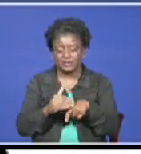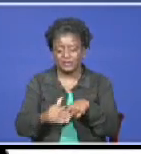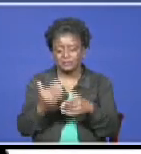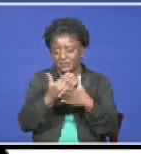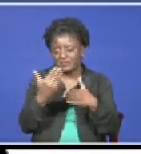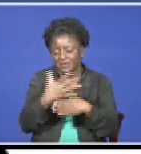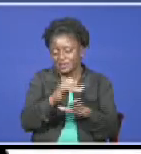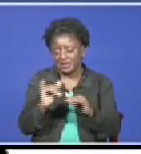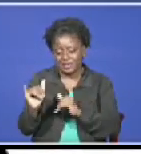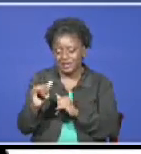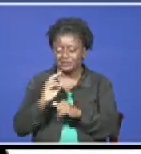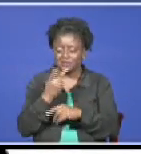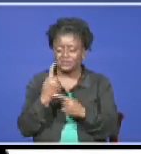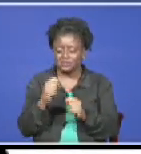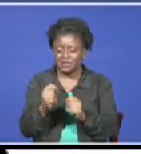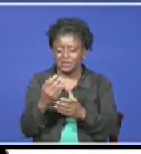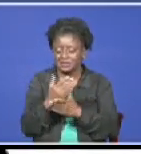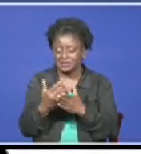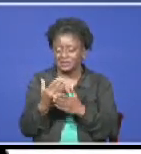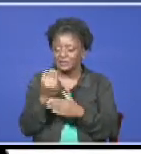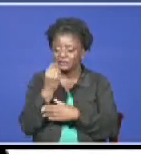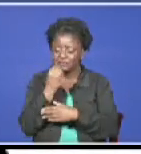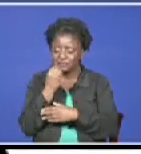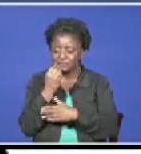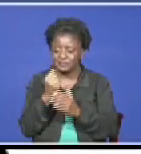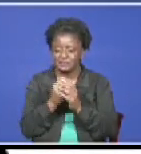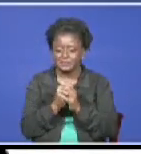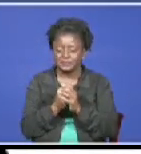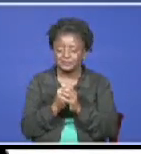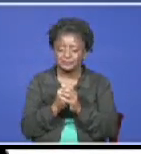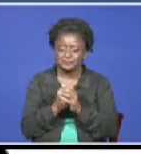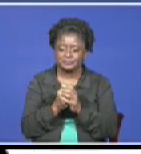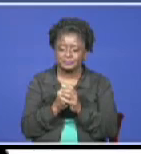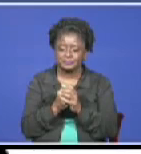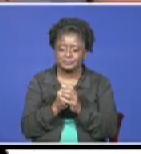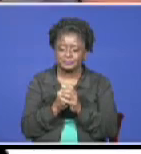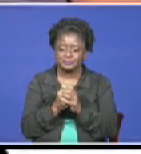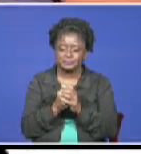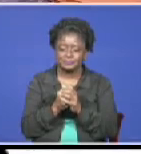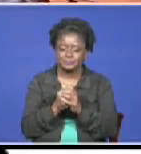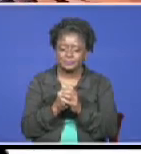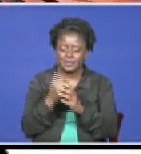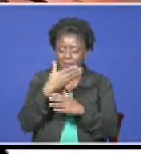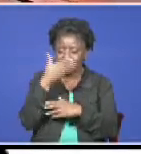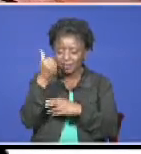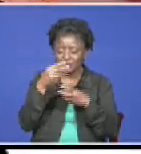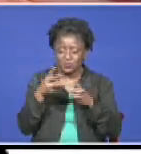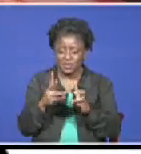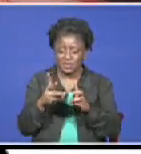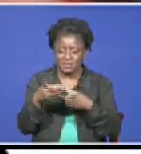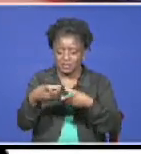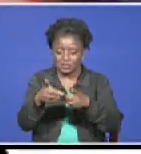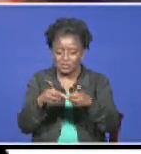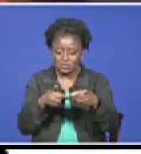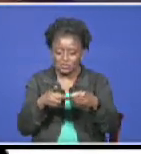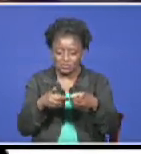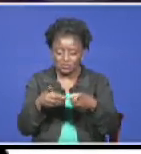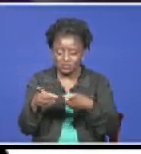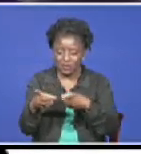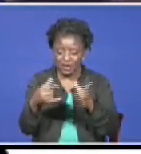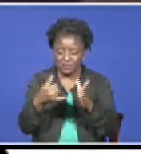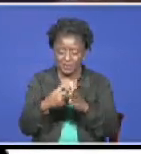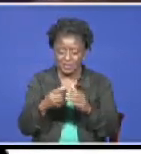their culinary delights, as Jiminita Swain tells us tonight. The best way to describe it would be a spread of